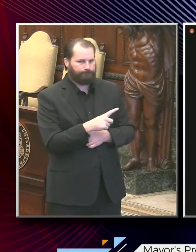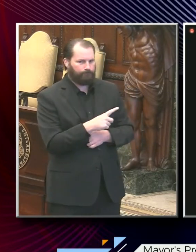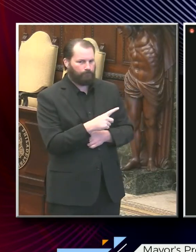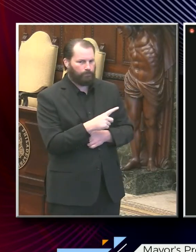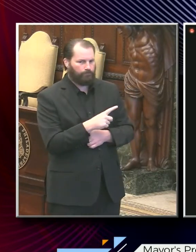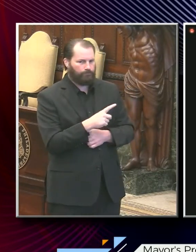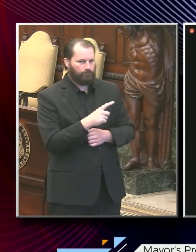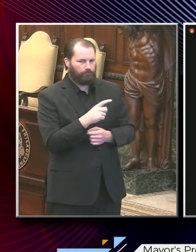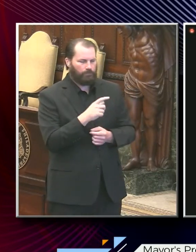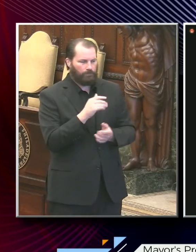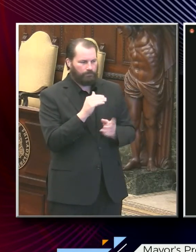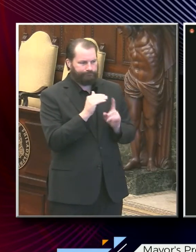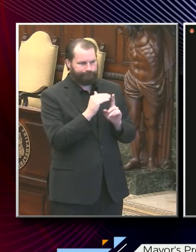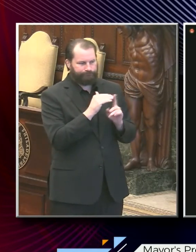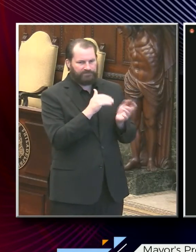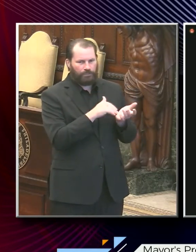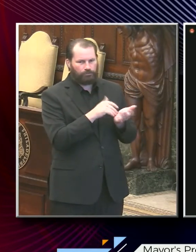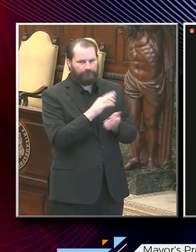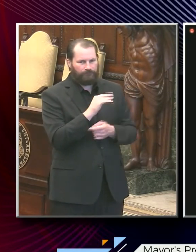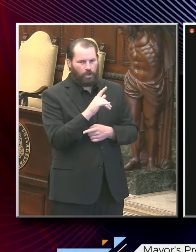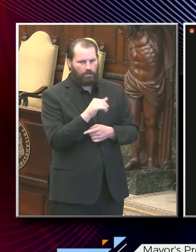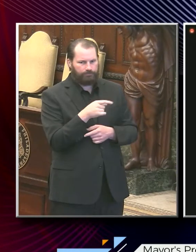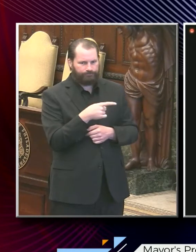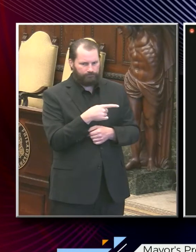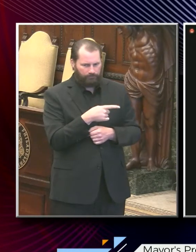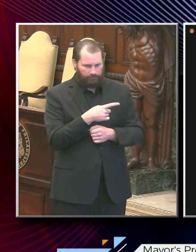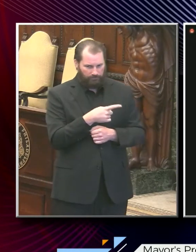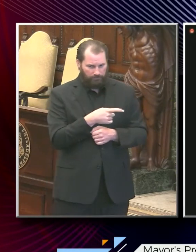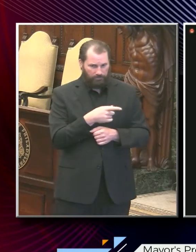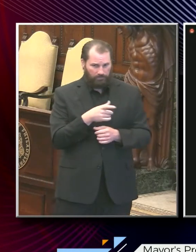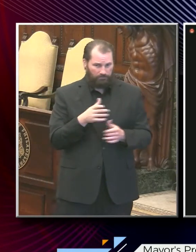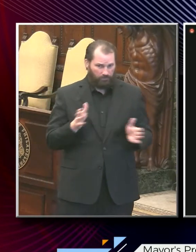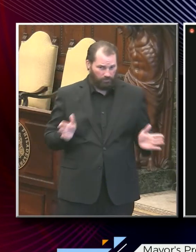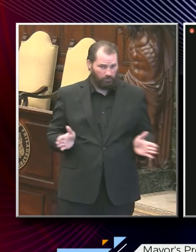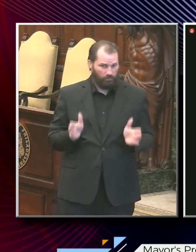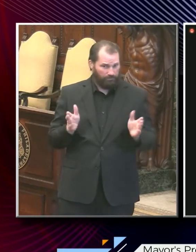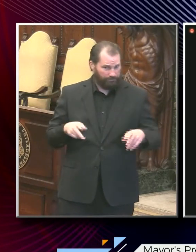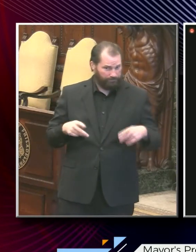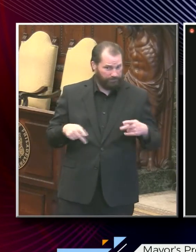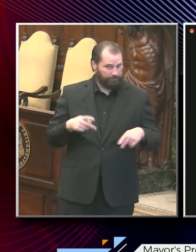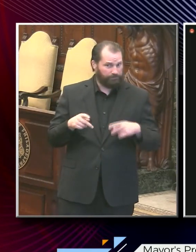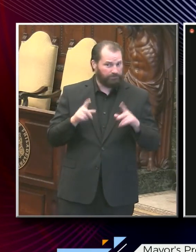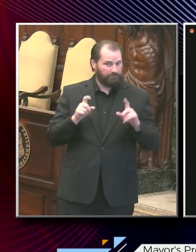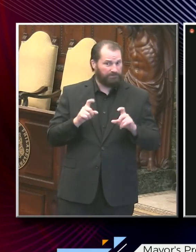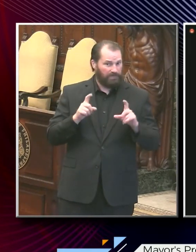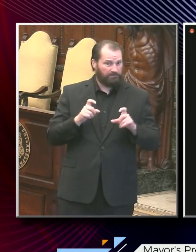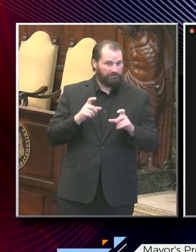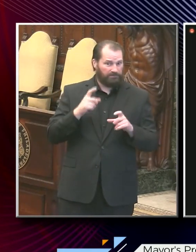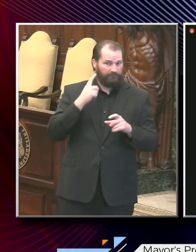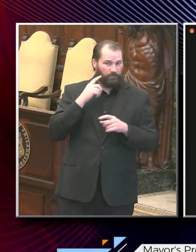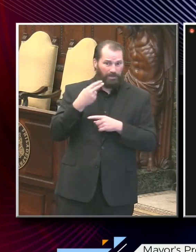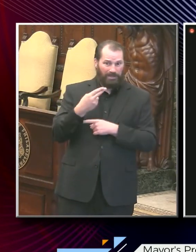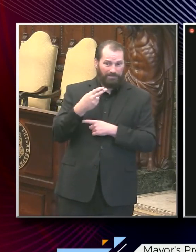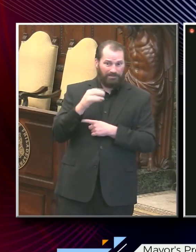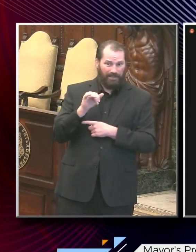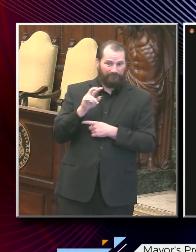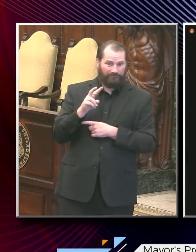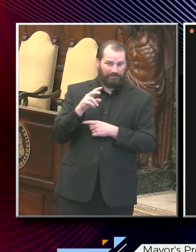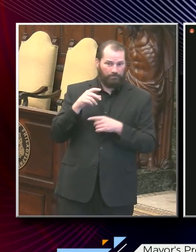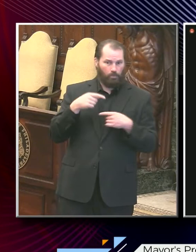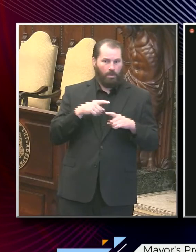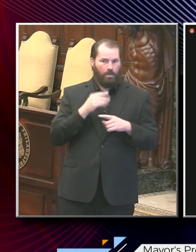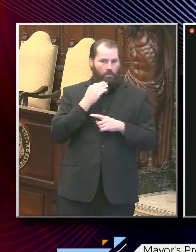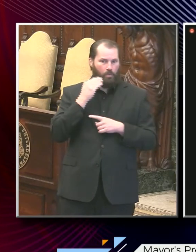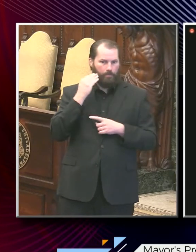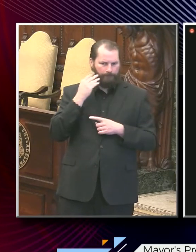initiative to encourage people to test themselves for HIV at home. Is the health department seeing a drop in people getting tested